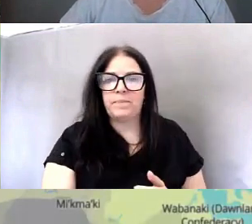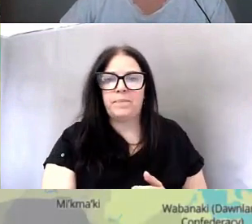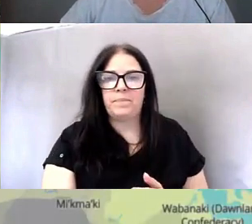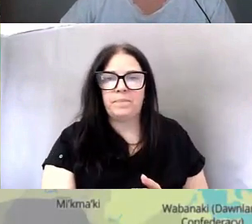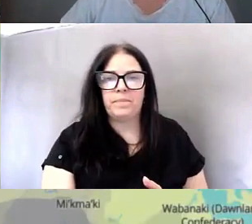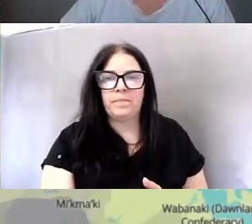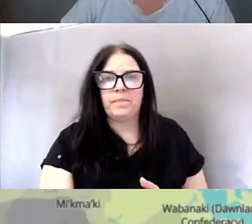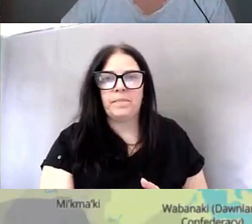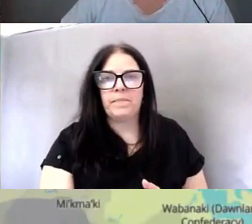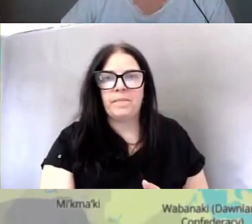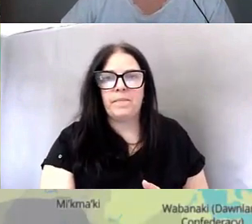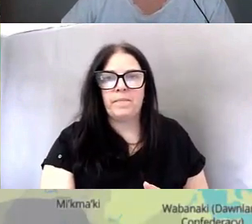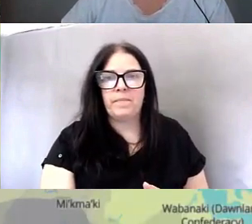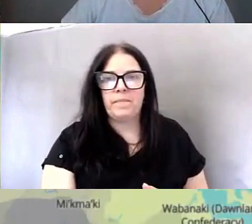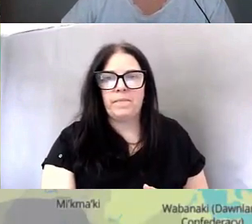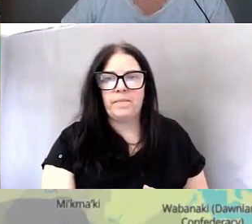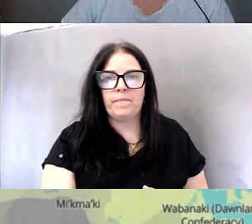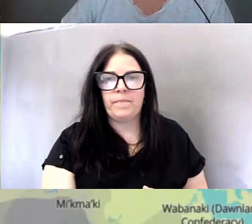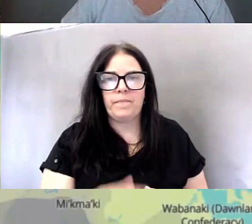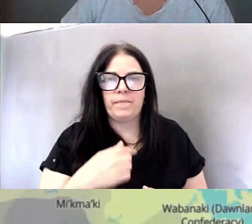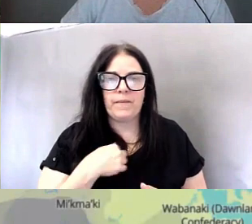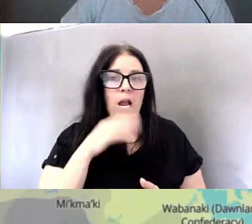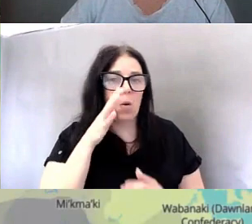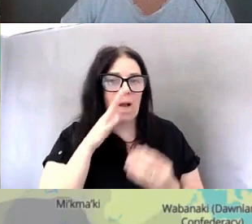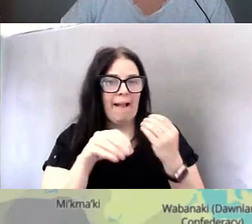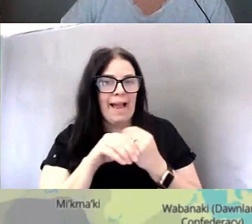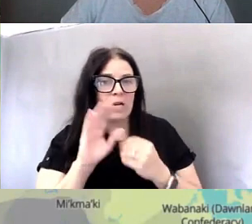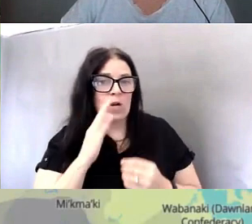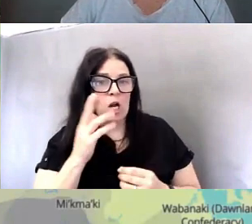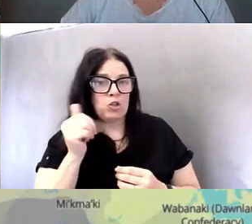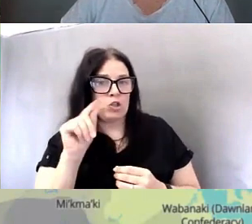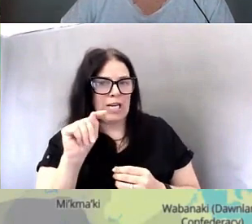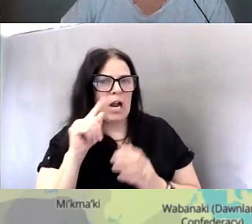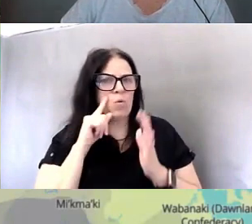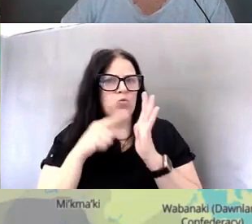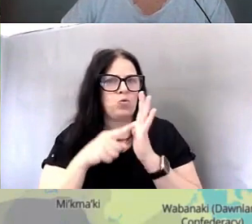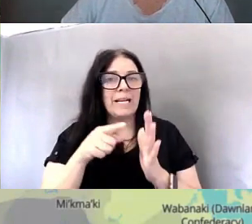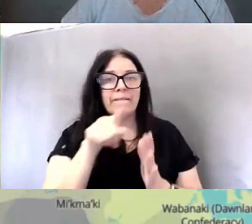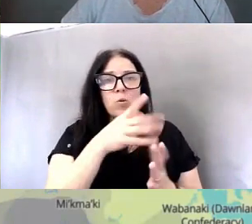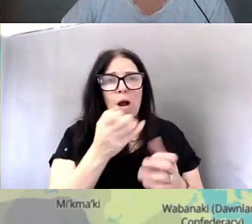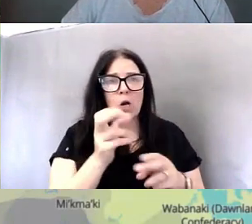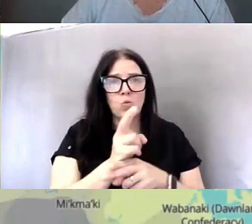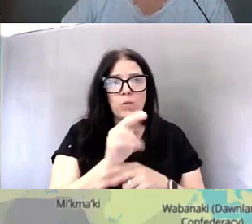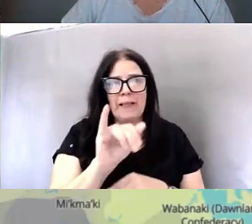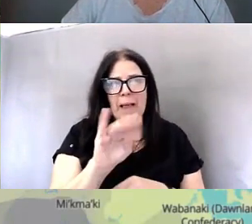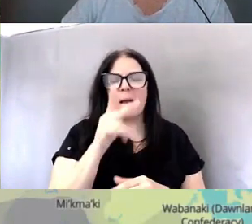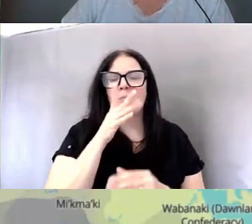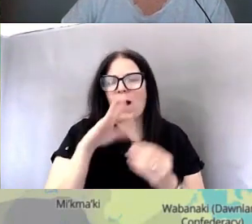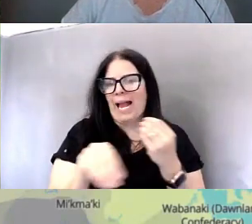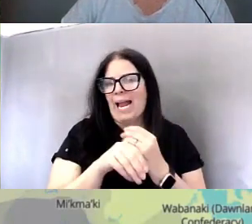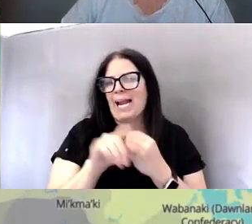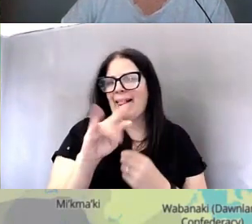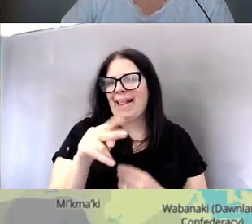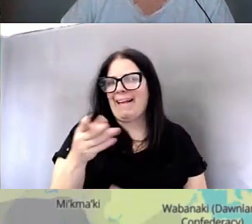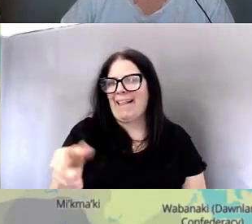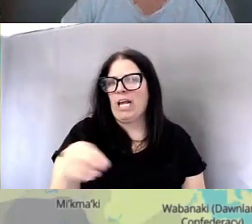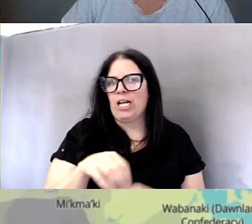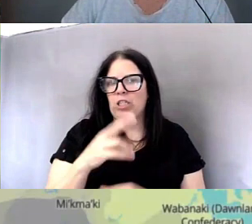going to add it to our chat as well in case you would like to see or use that specific website as well.